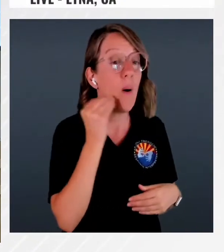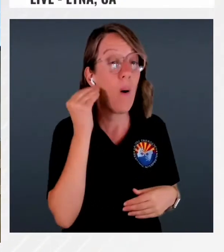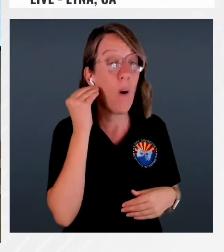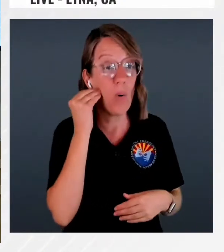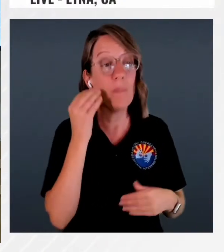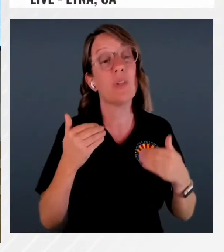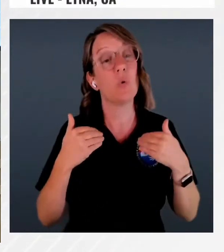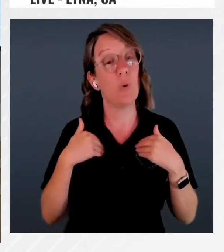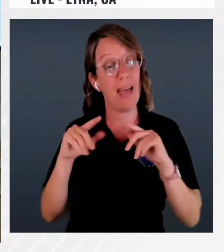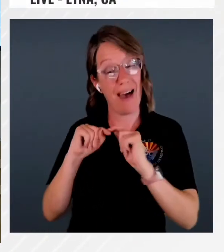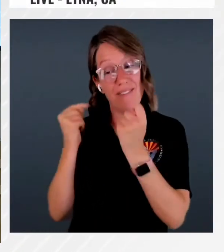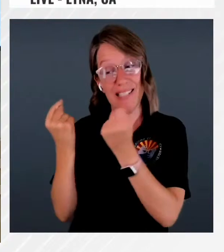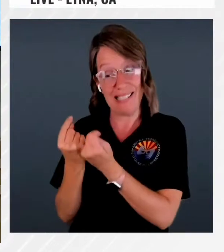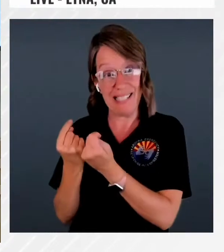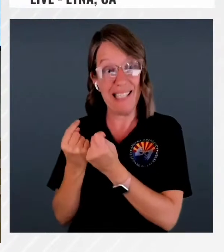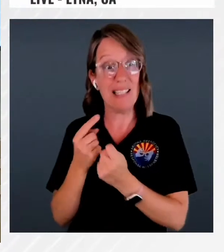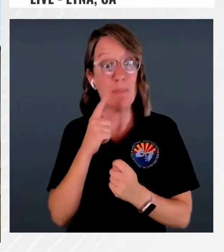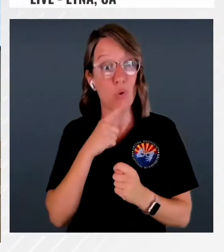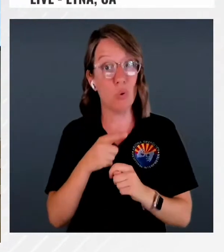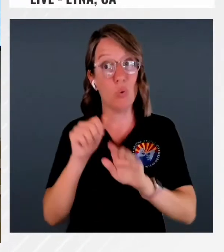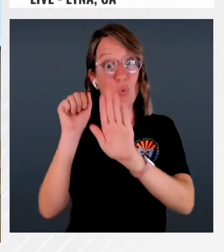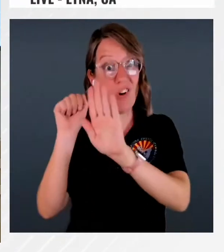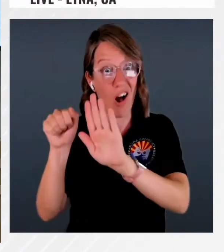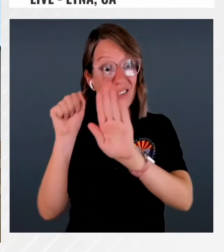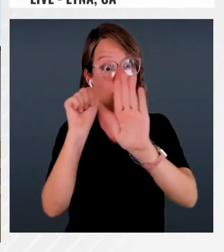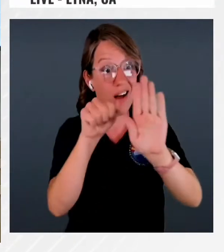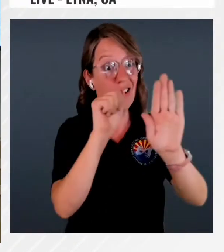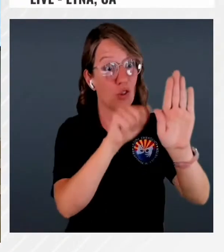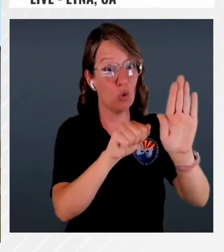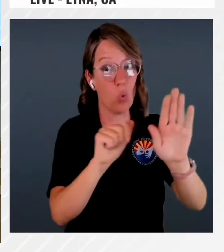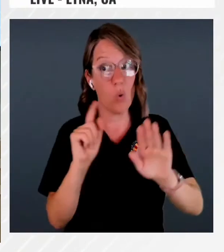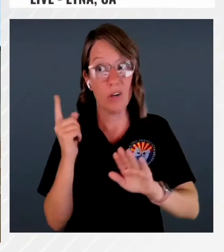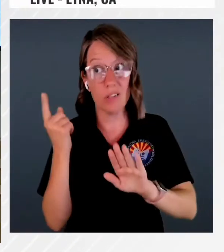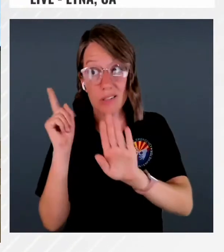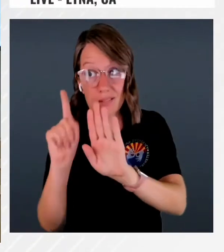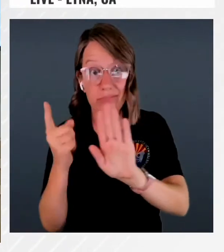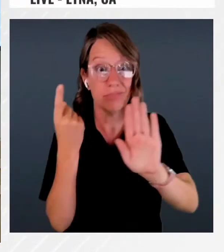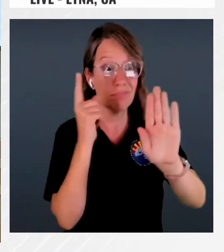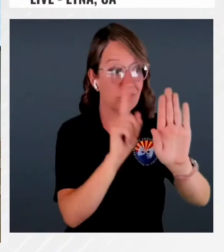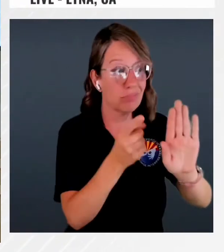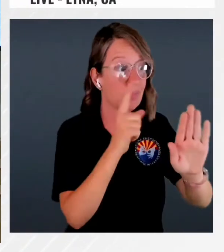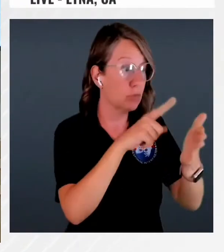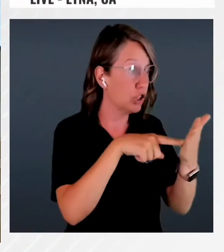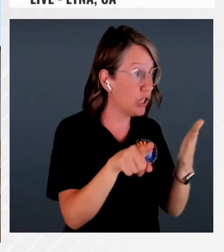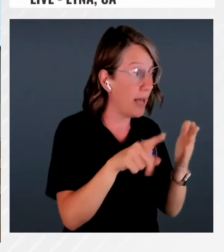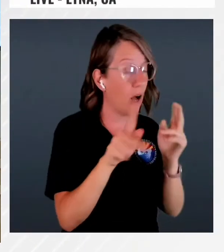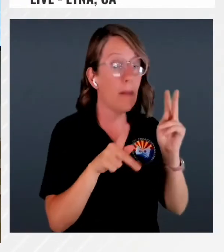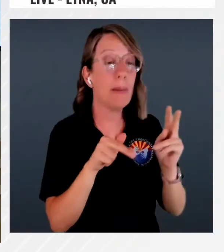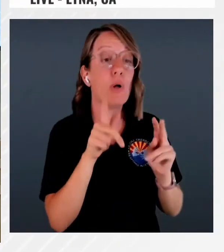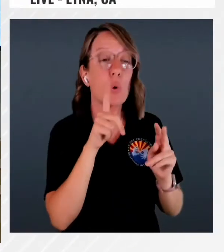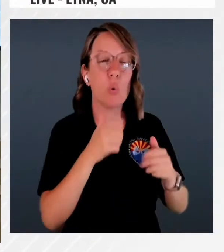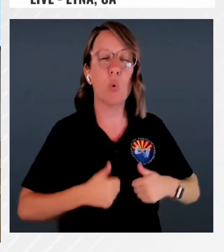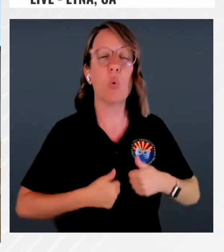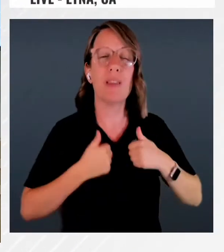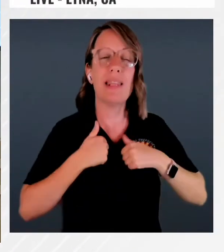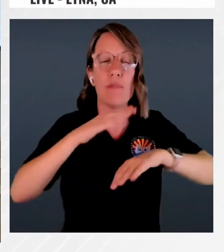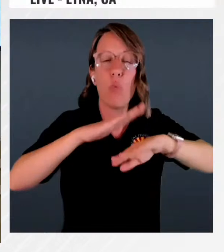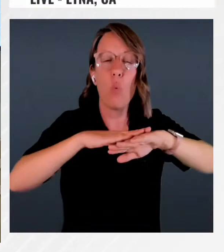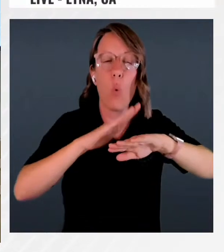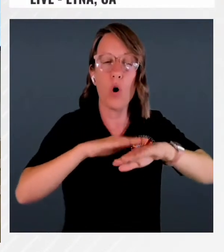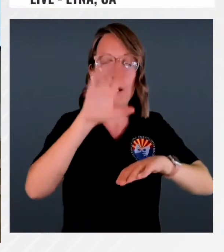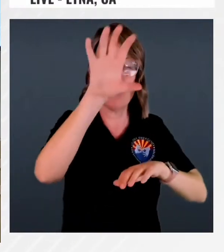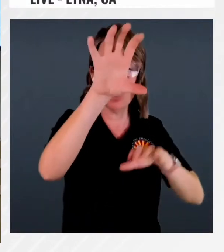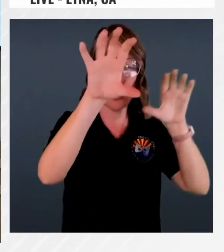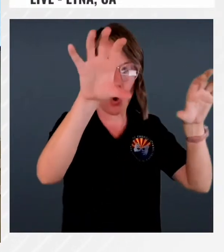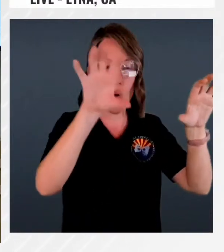and just checking on people that are in warnings and seeing how they're doing. And so you may have seen them and just recognize we're trying to do whatever we can